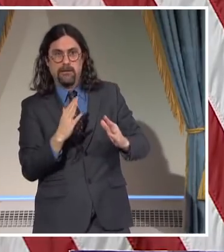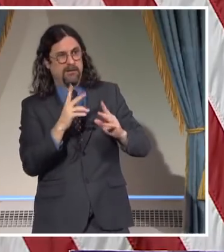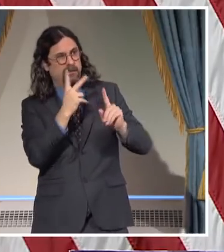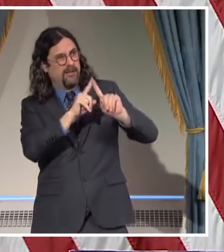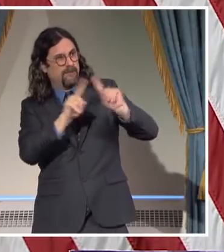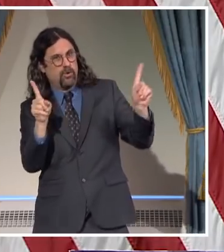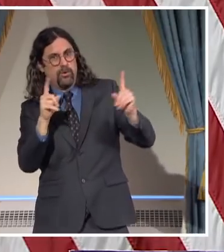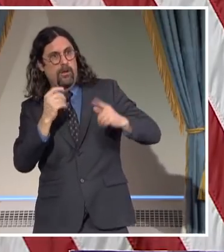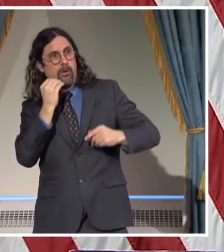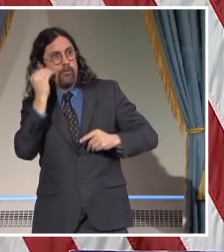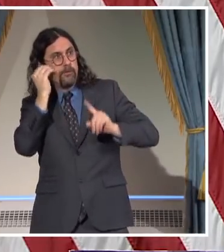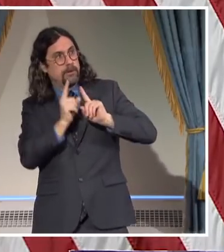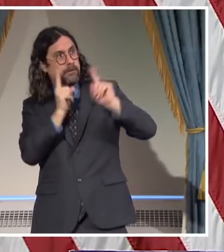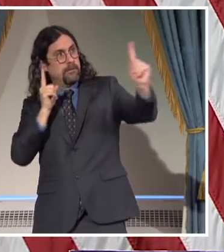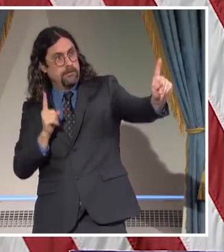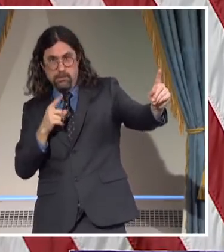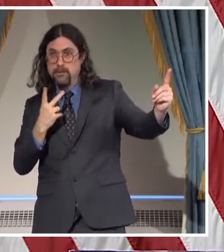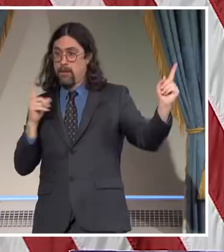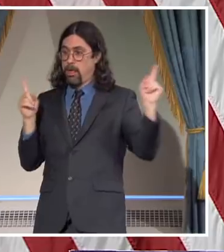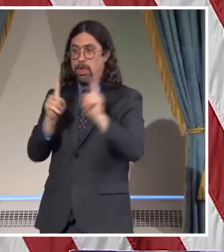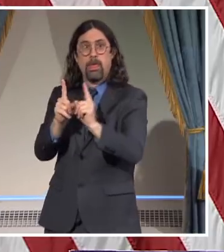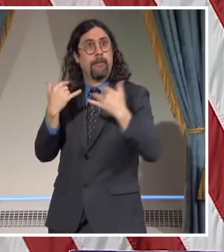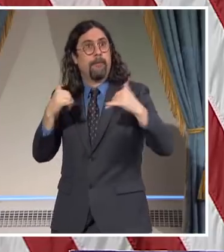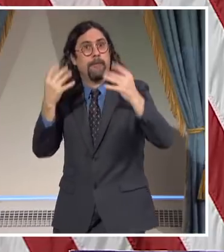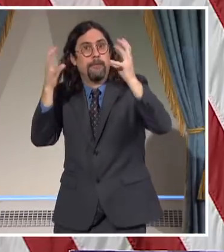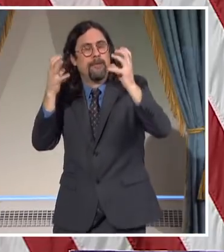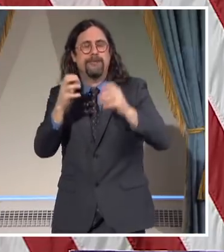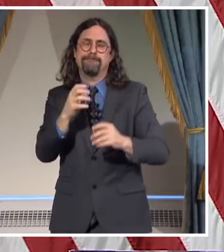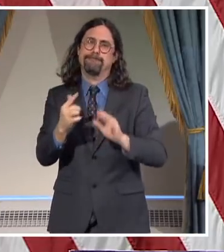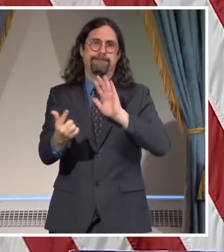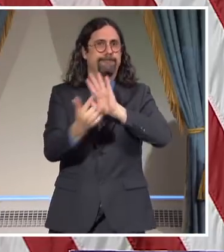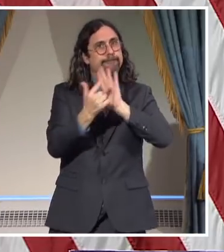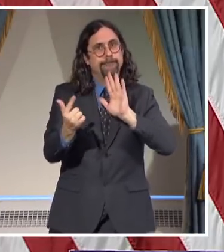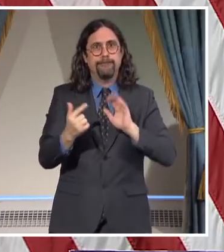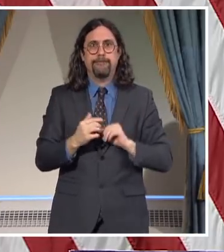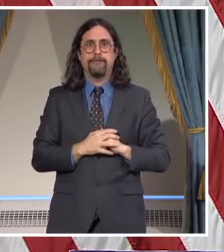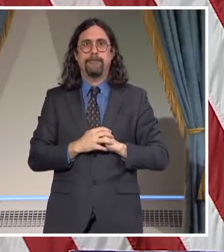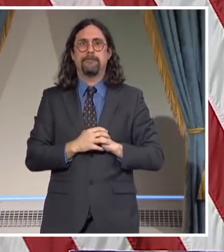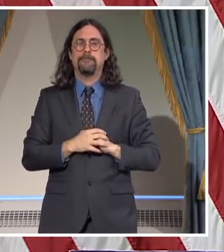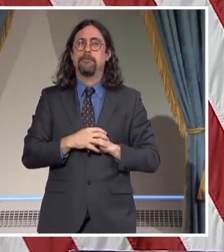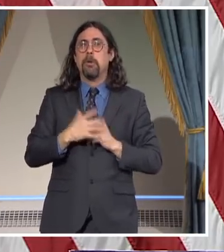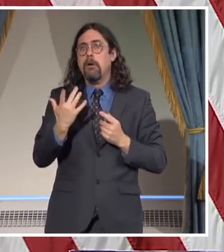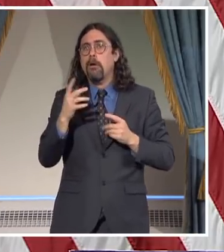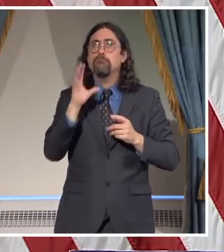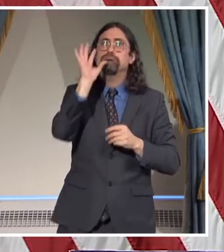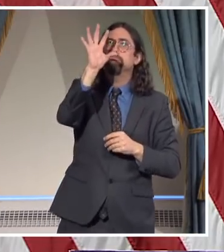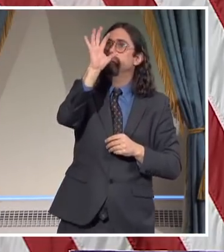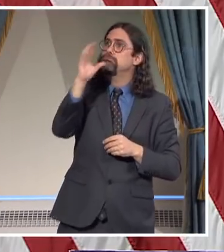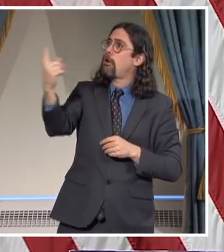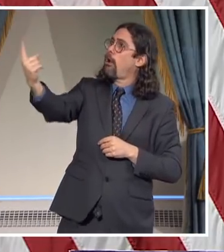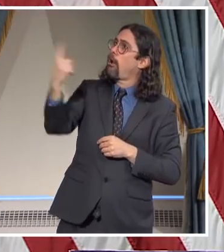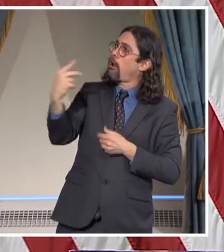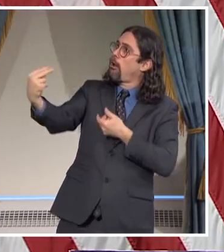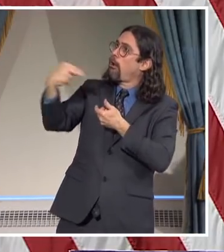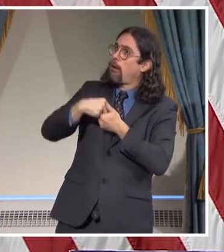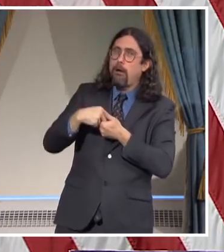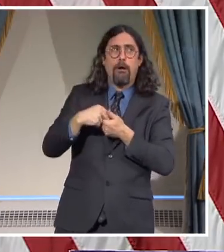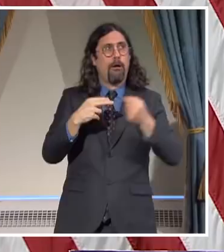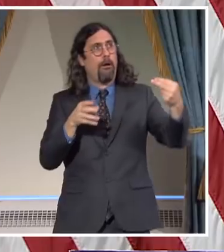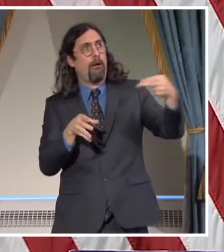contact sport. People are going to get close together. It creates a danger. It does not mean social distancing. So here's what we're going to